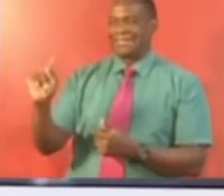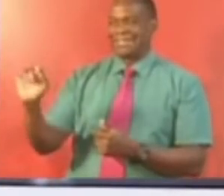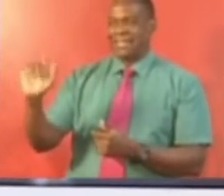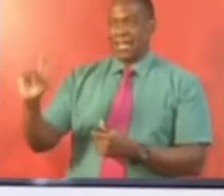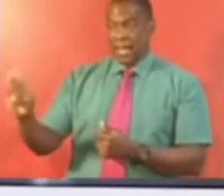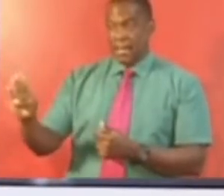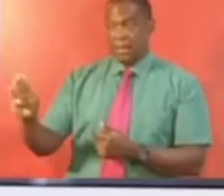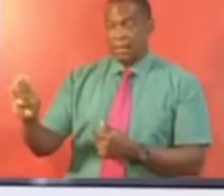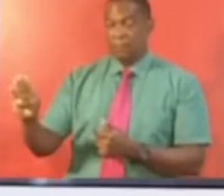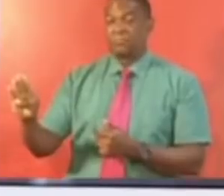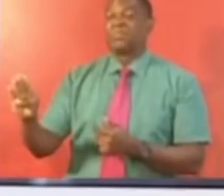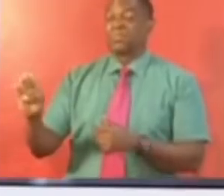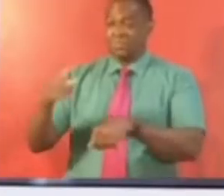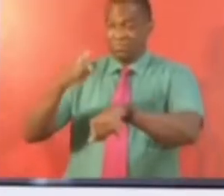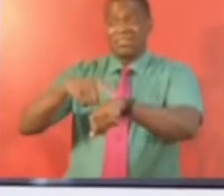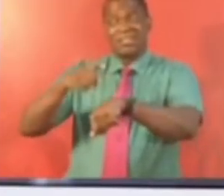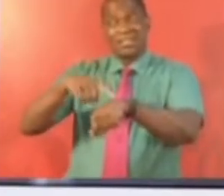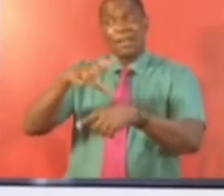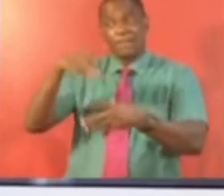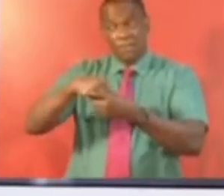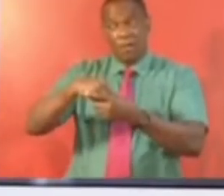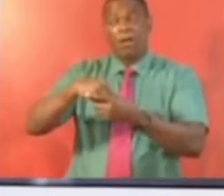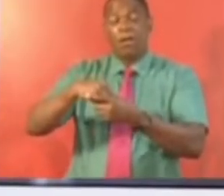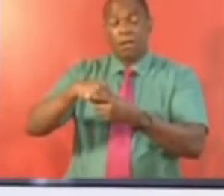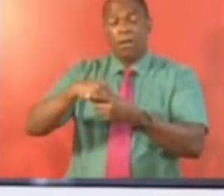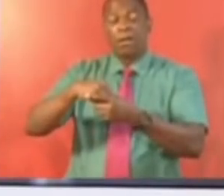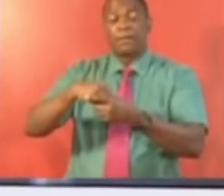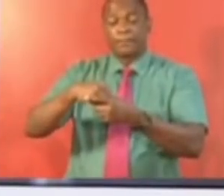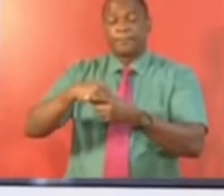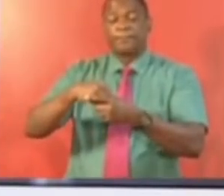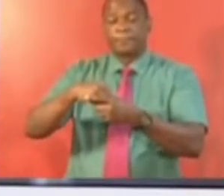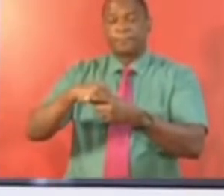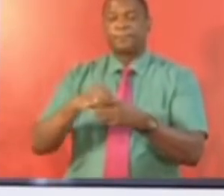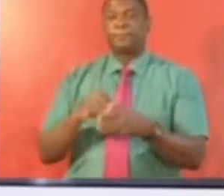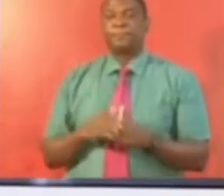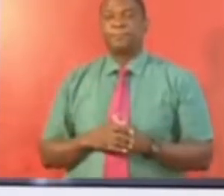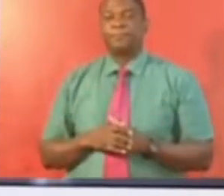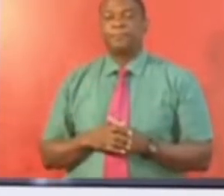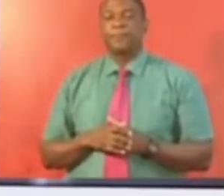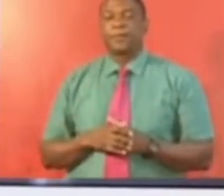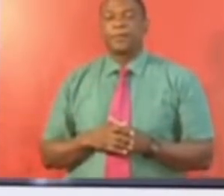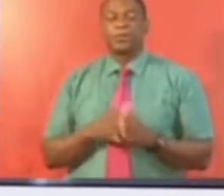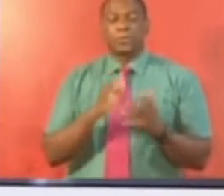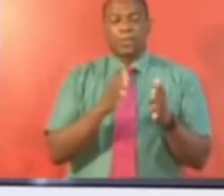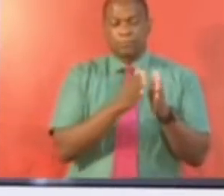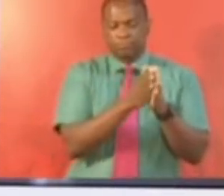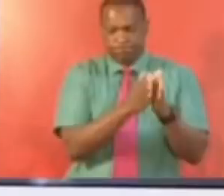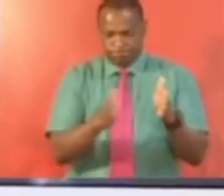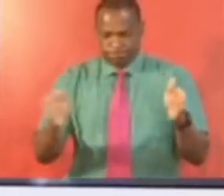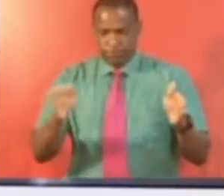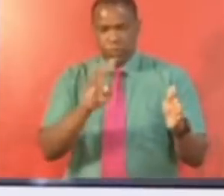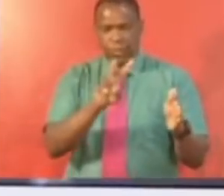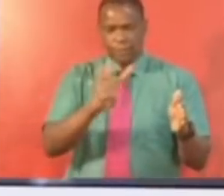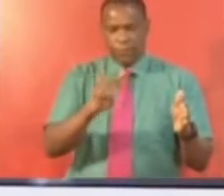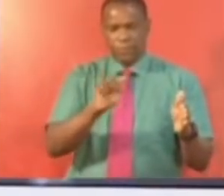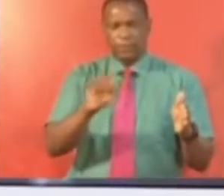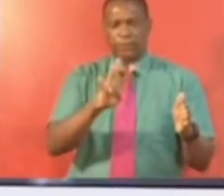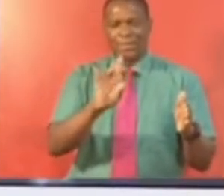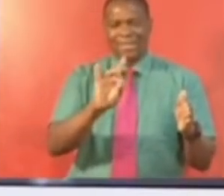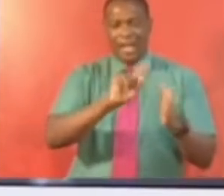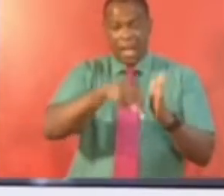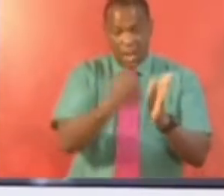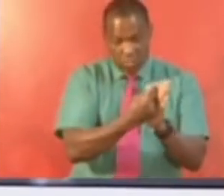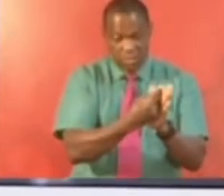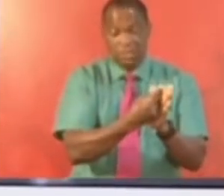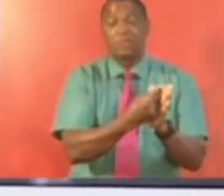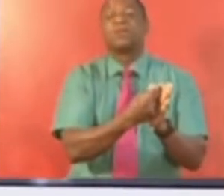as well. Once those results are run in those requisite labs at a 24 to 48 hour period, then the result is generated, sent back to